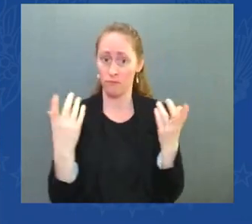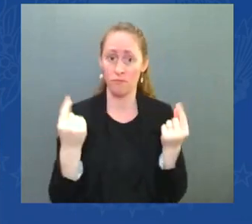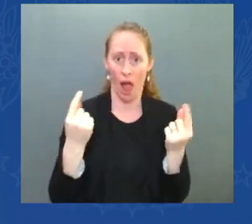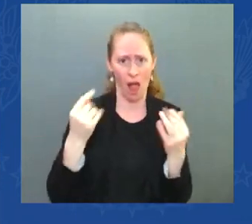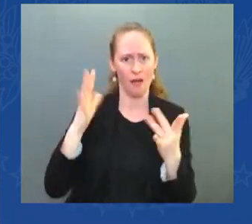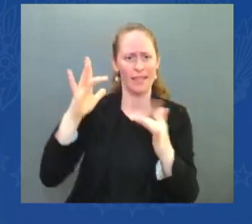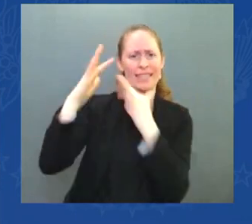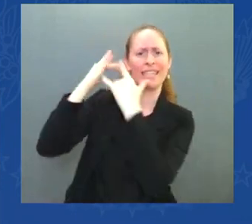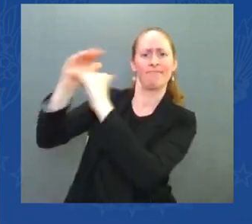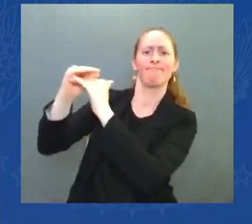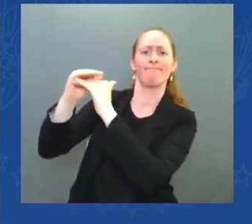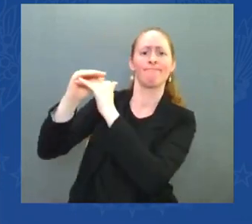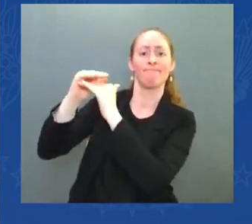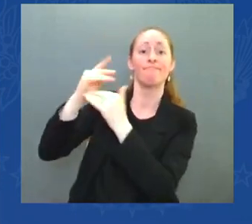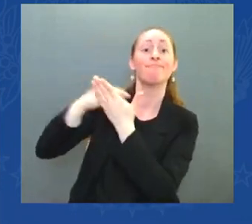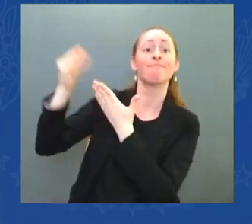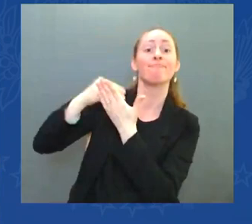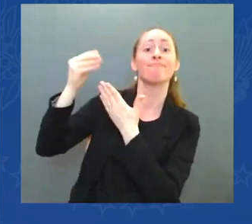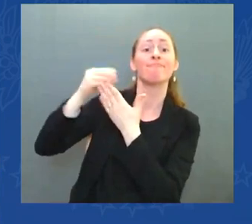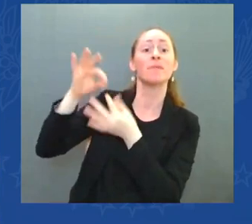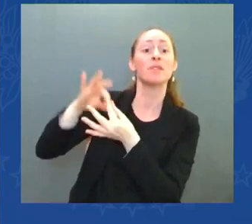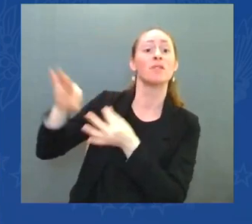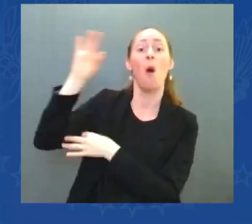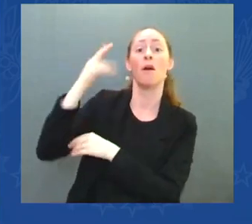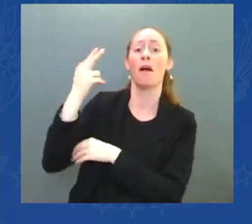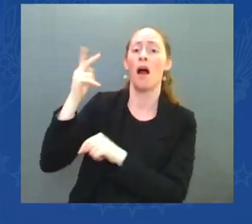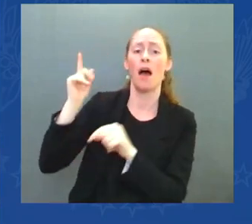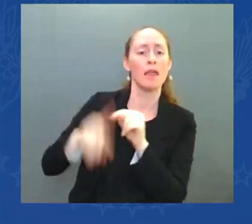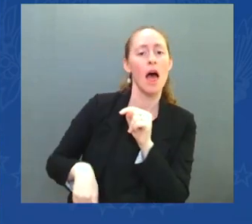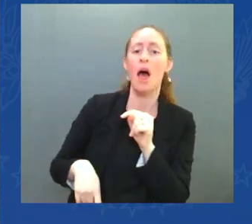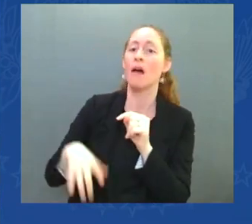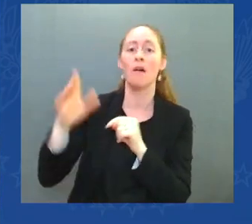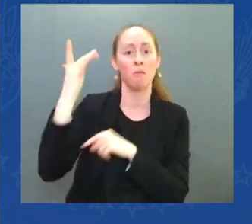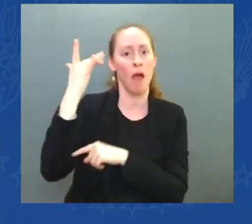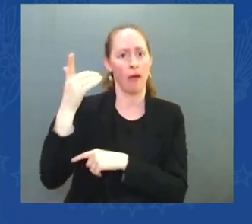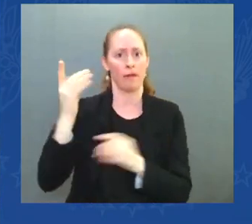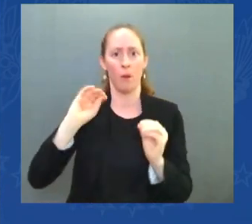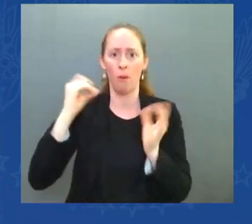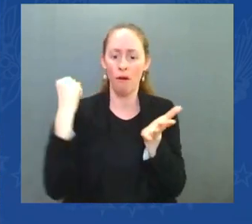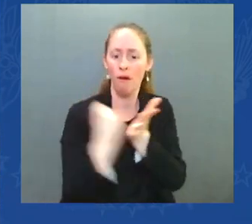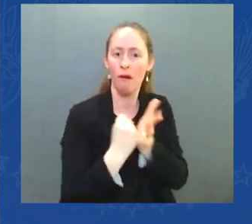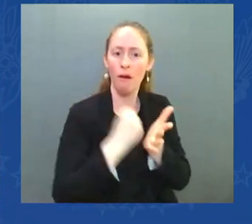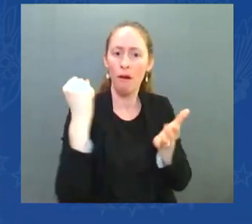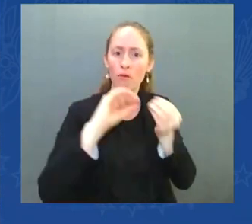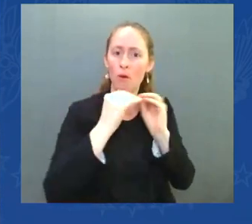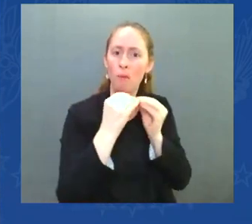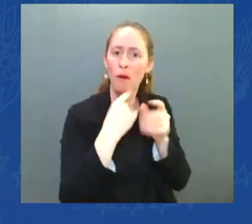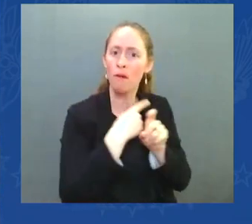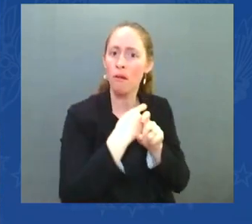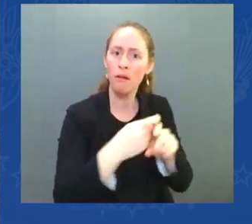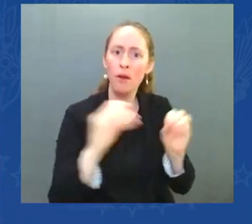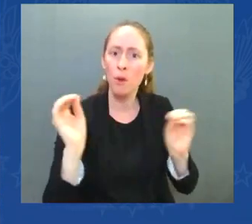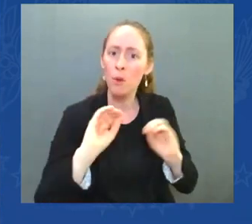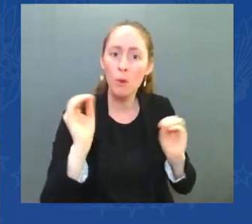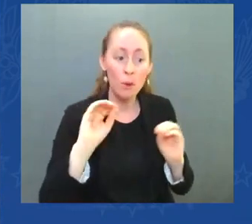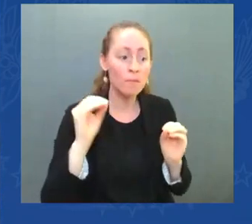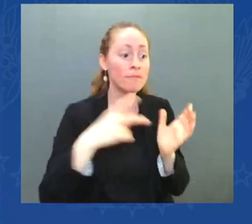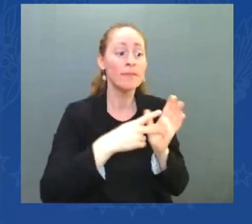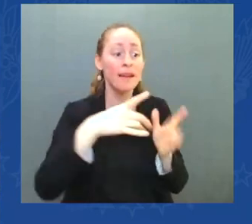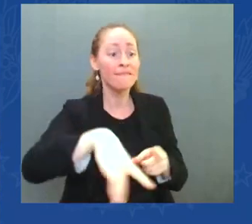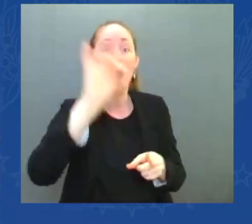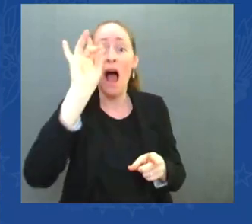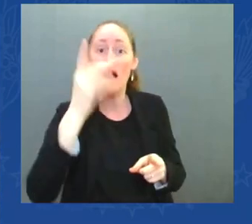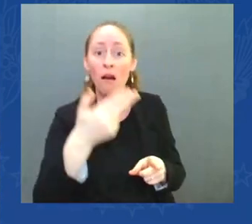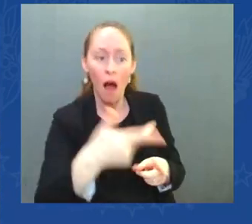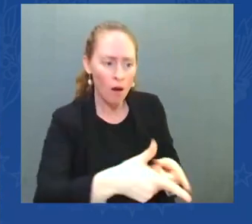serial numbers. They are nearly impossible for law enforcement to trace. Many are sold without a background check. They're accessible